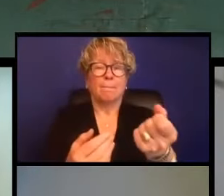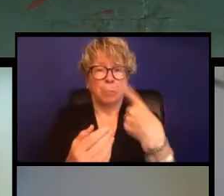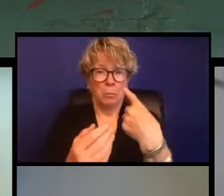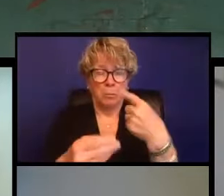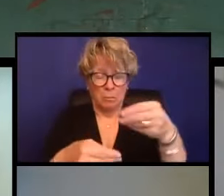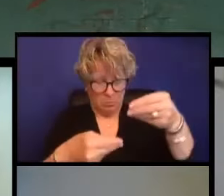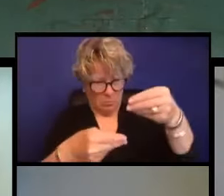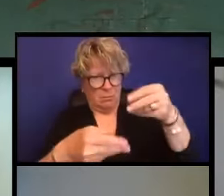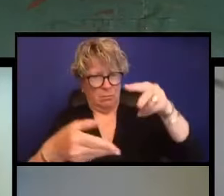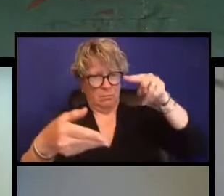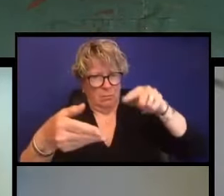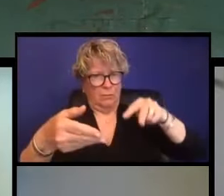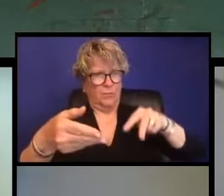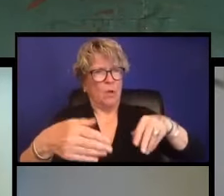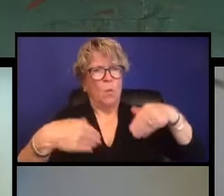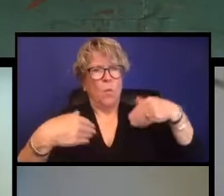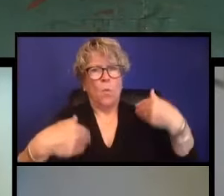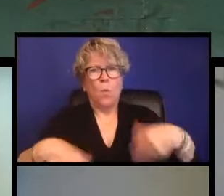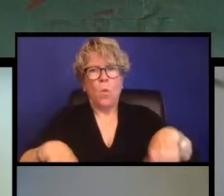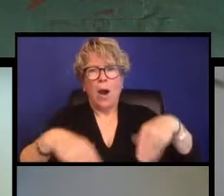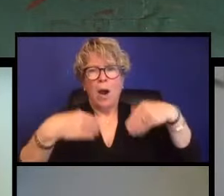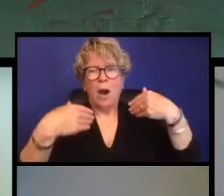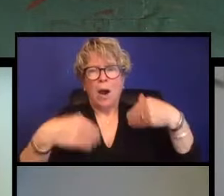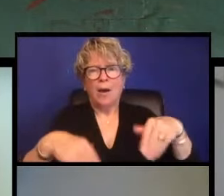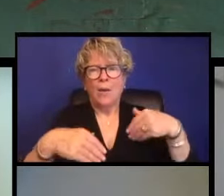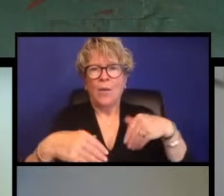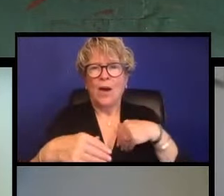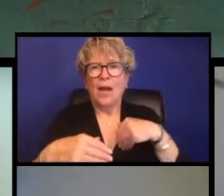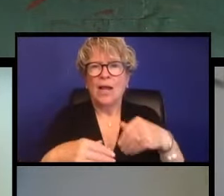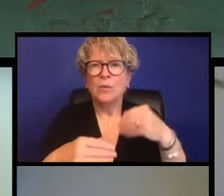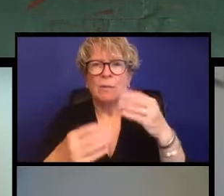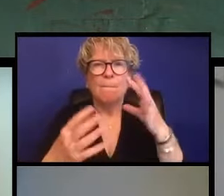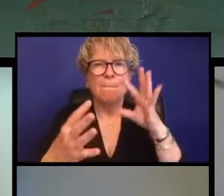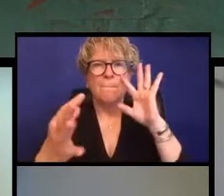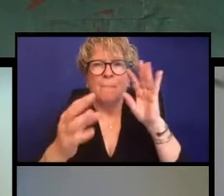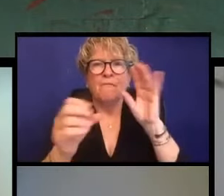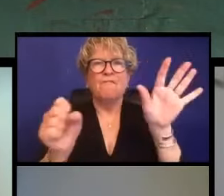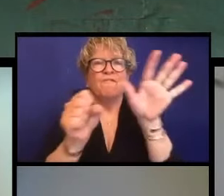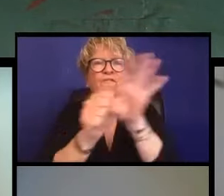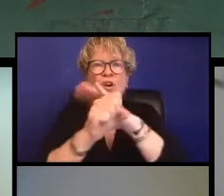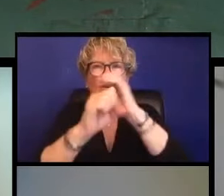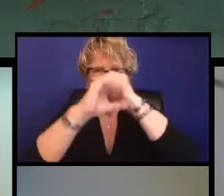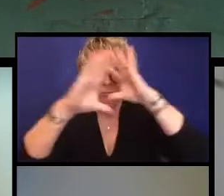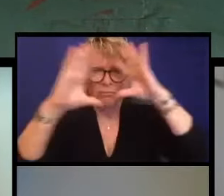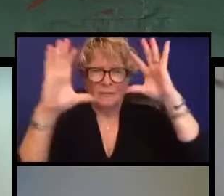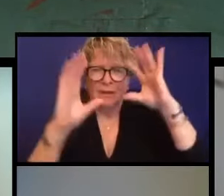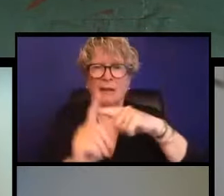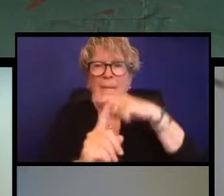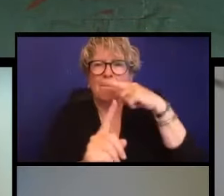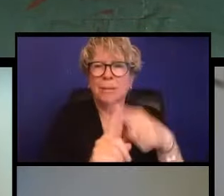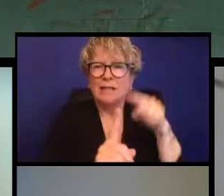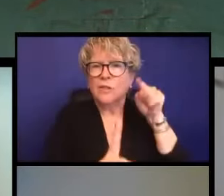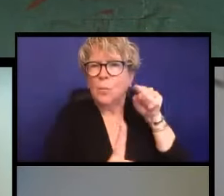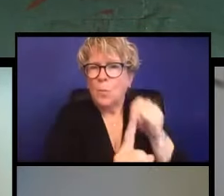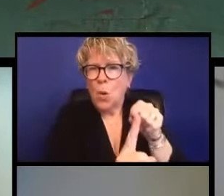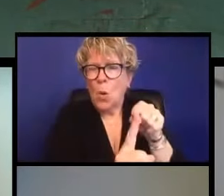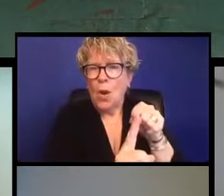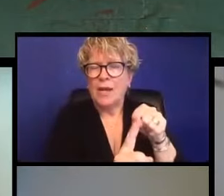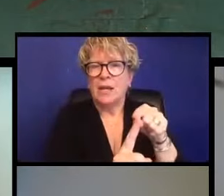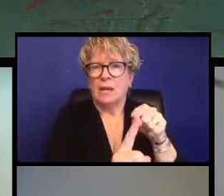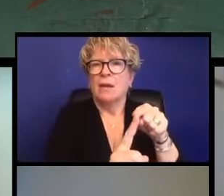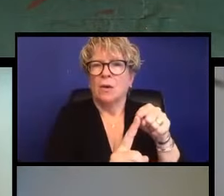wonderfully realized and that was saying something that was very important to me and that was moving me